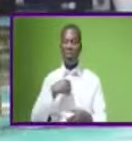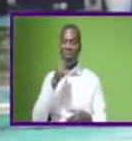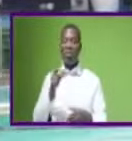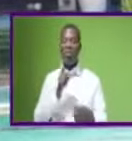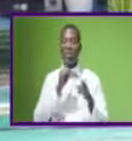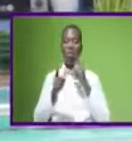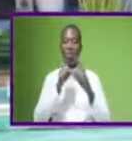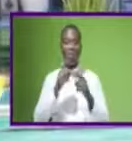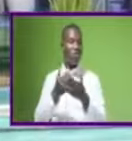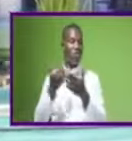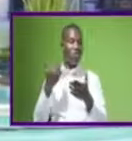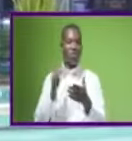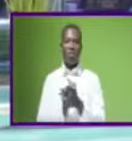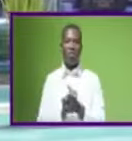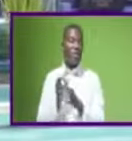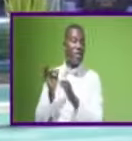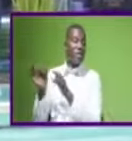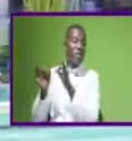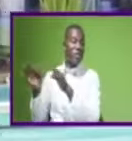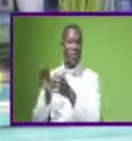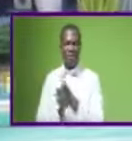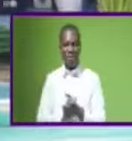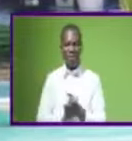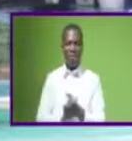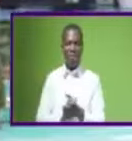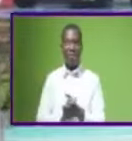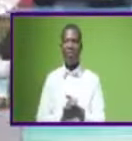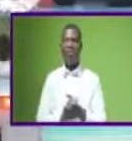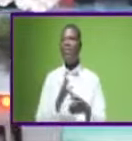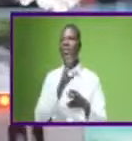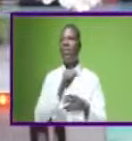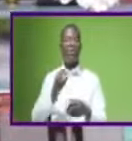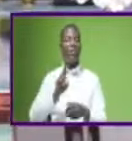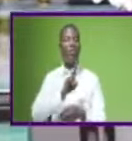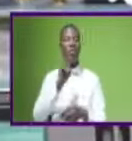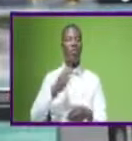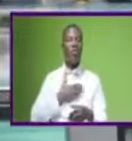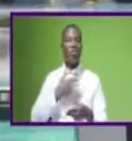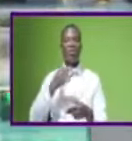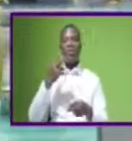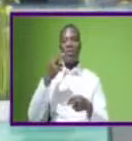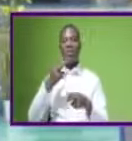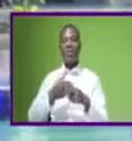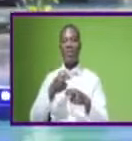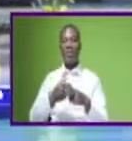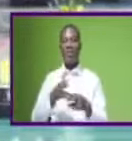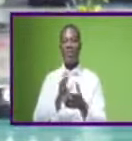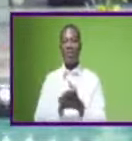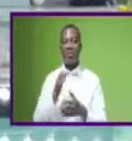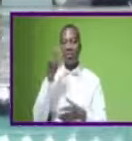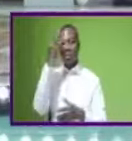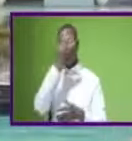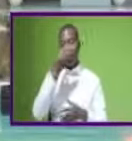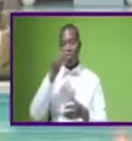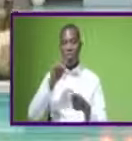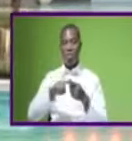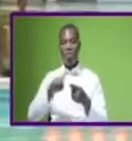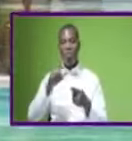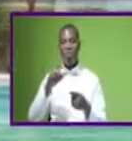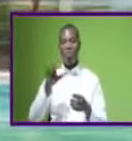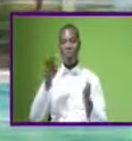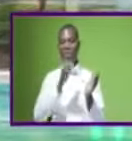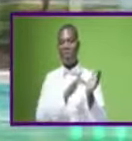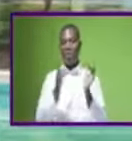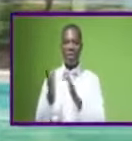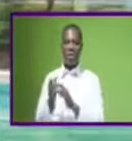it to tell. Anna, ya did many more to 2 years, maybe. Mother to 2 hours at